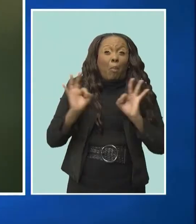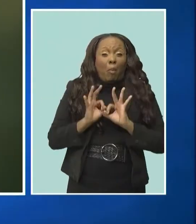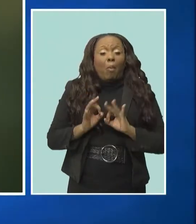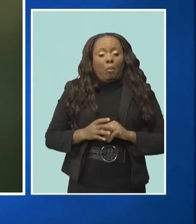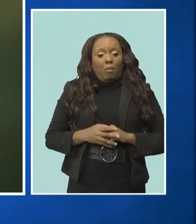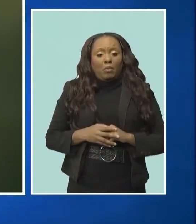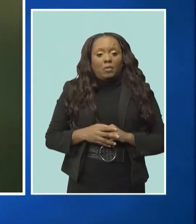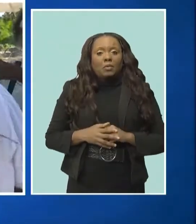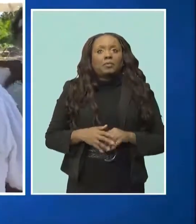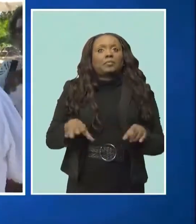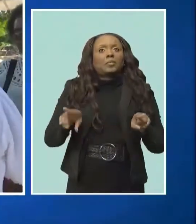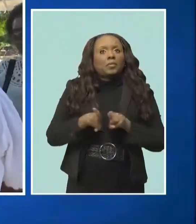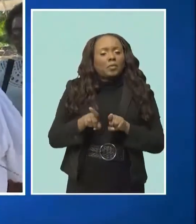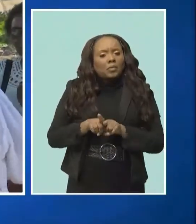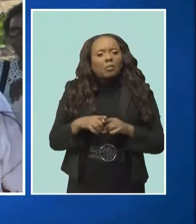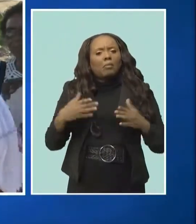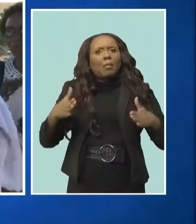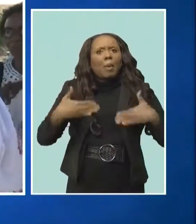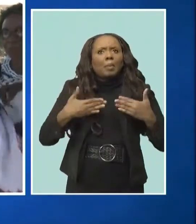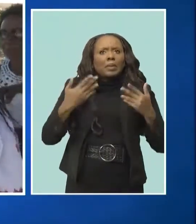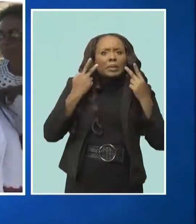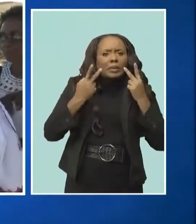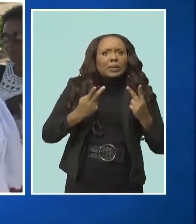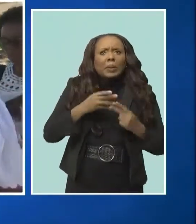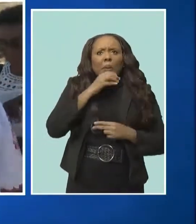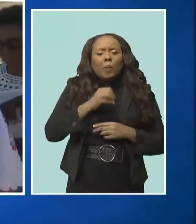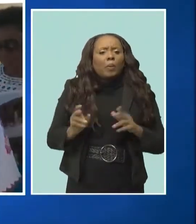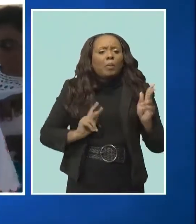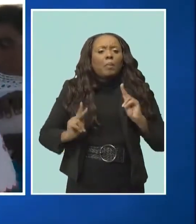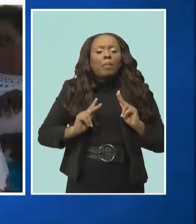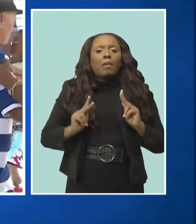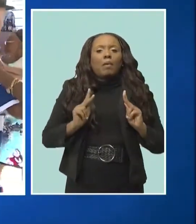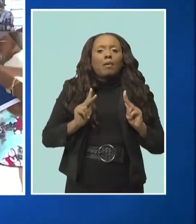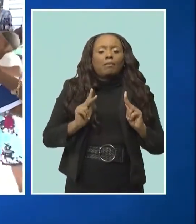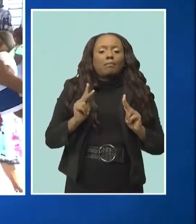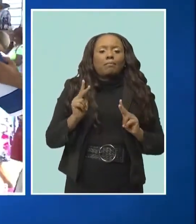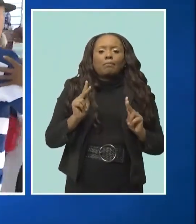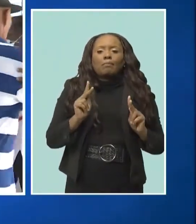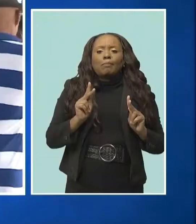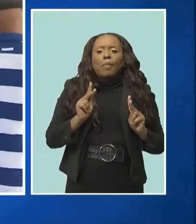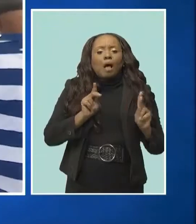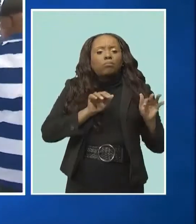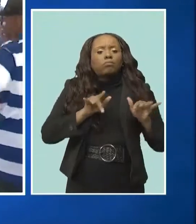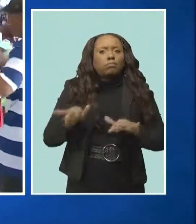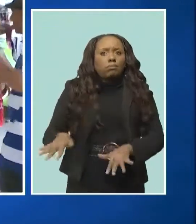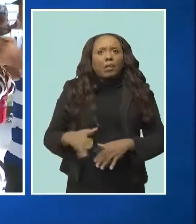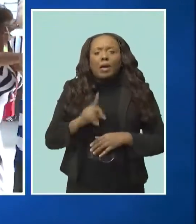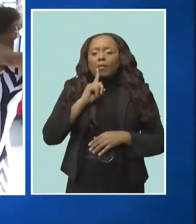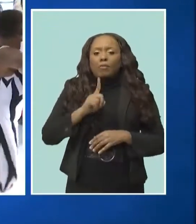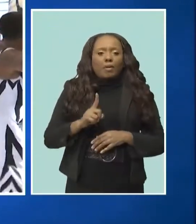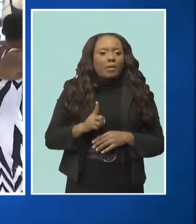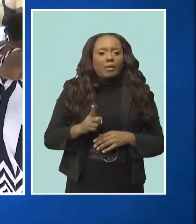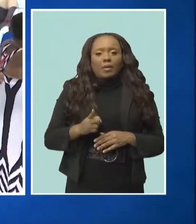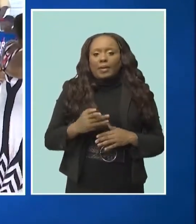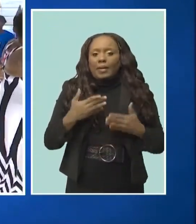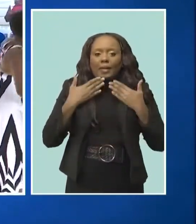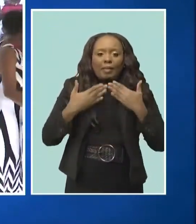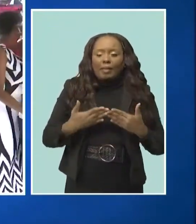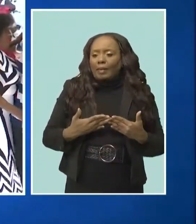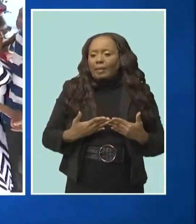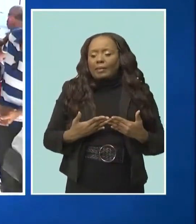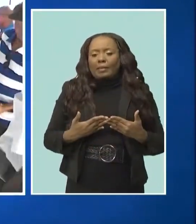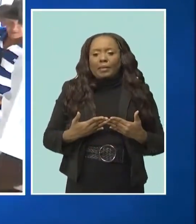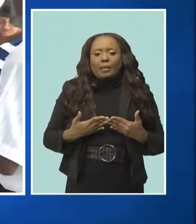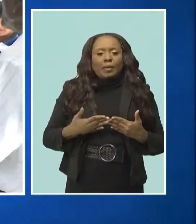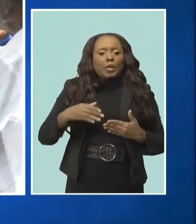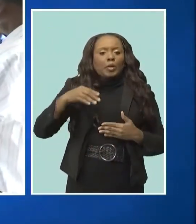Husbands is also happy to see elderly people attending events and gives the thumbs up to queue in the community. It's once a week, it still